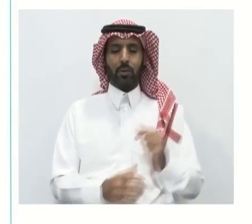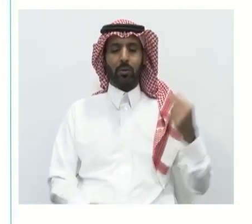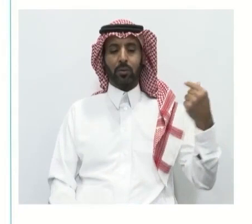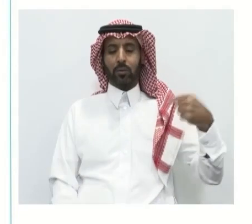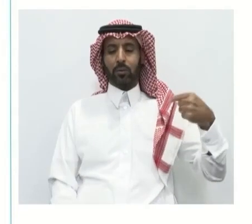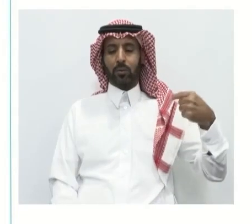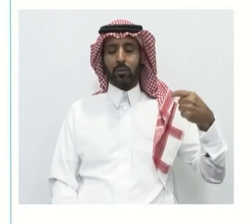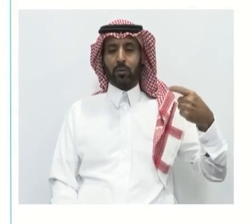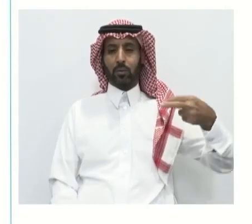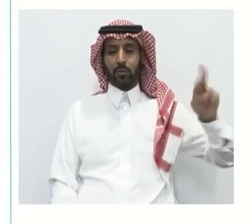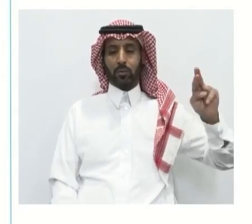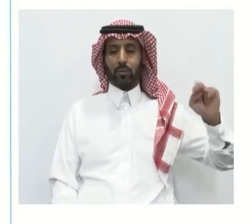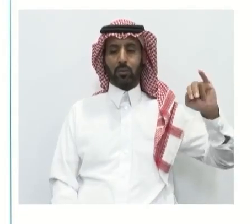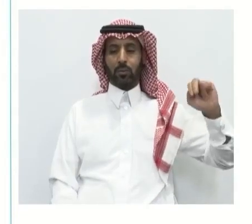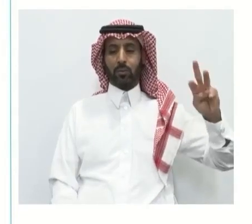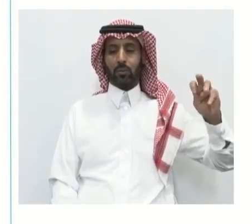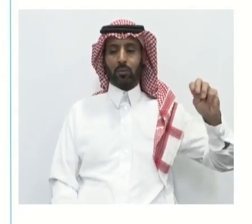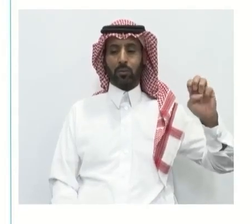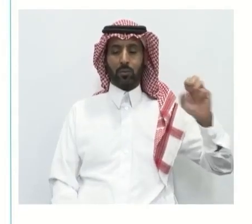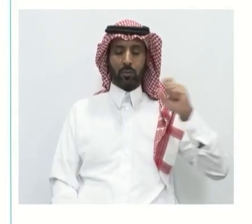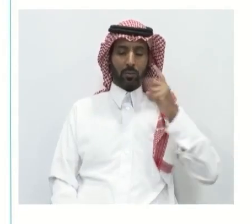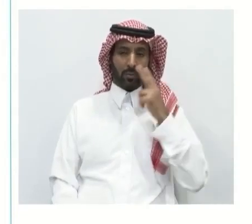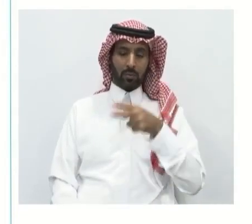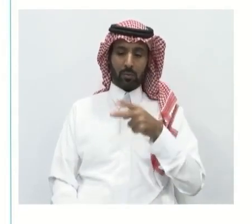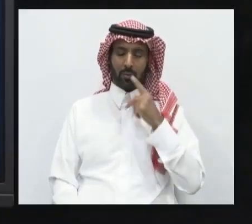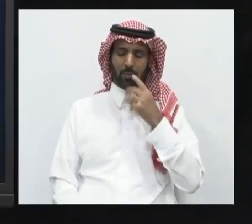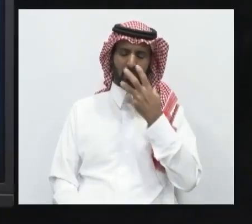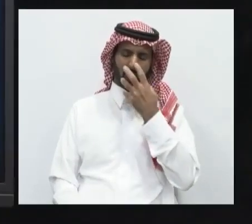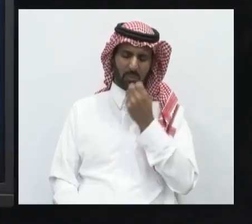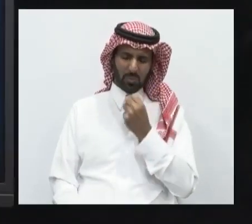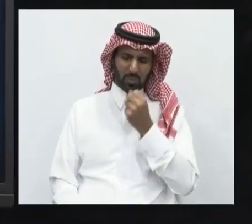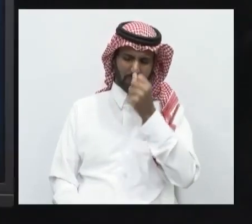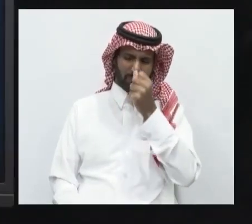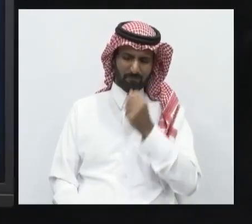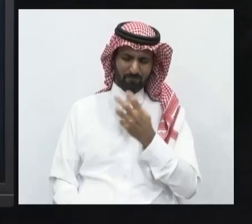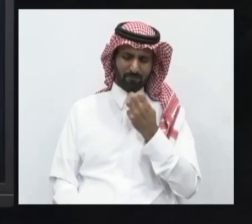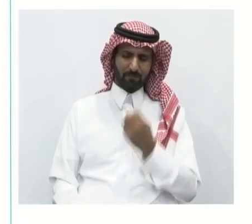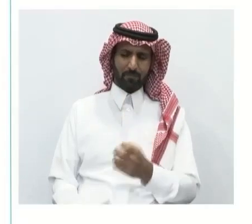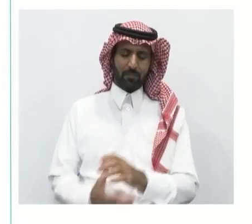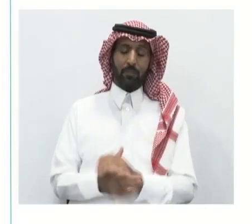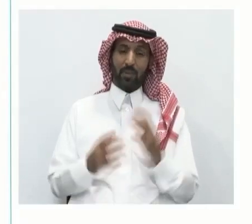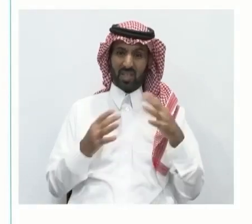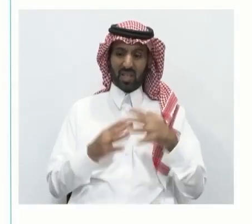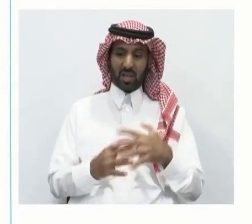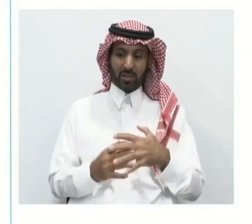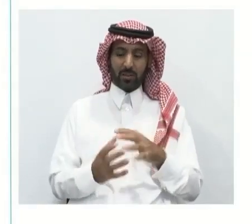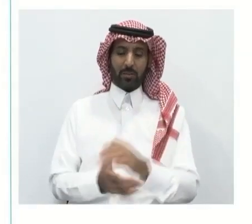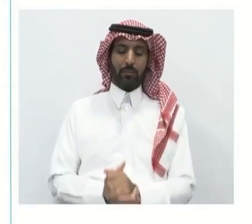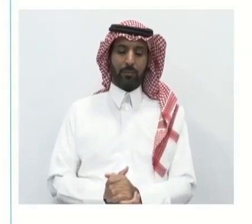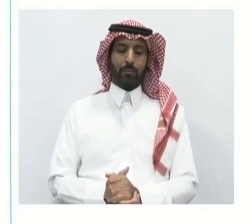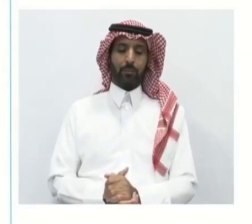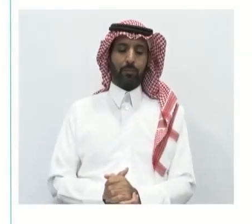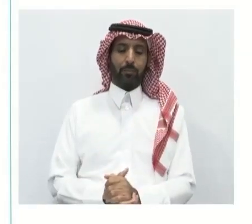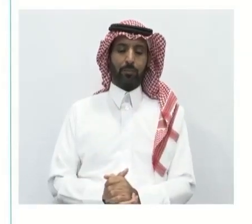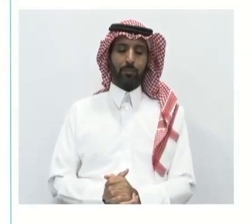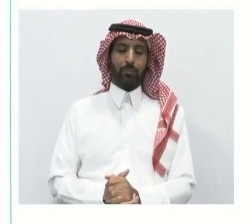very serious or gloomy. You can say sad or dark. This is the word grim. We will see it in this sentence.